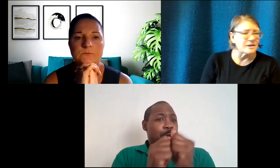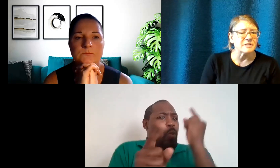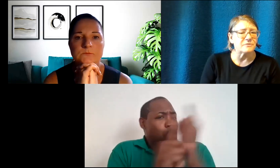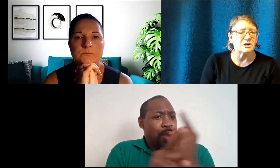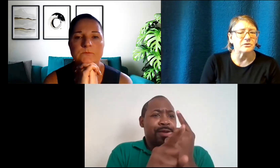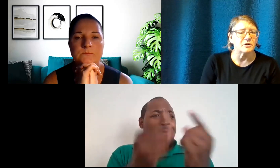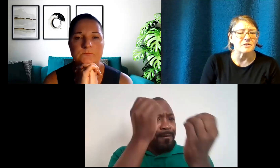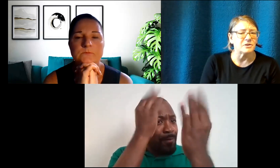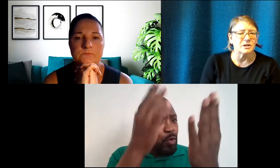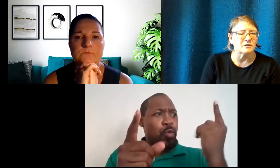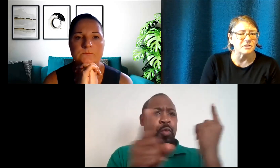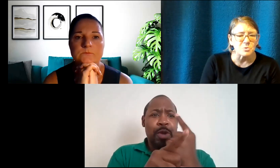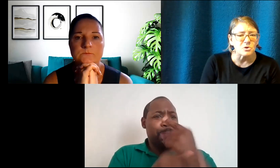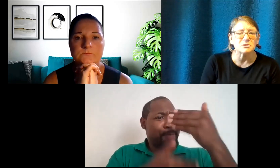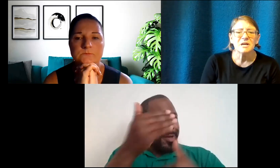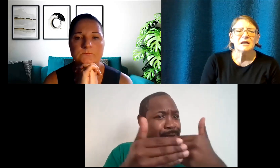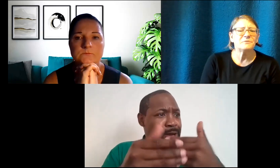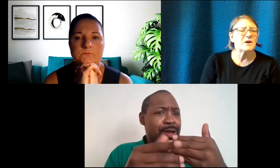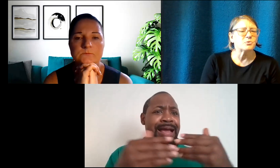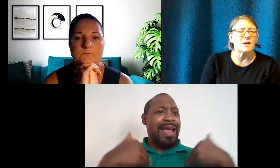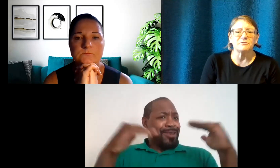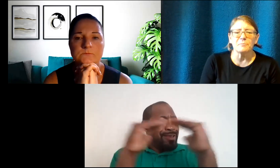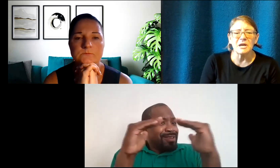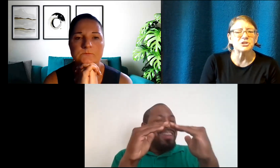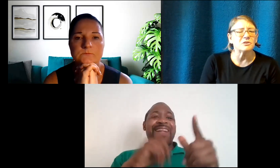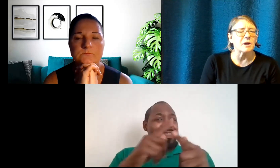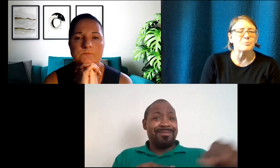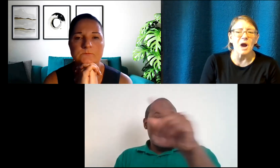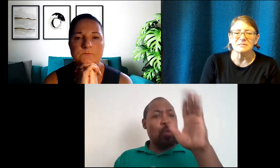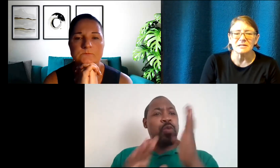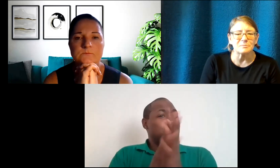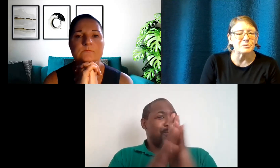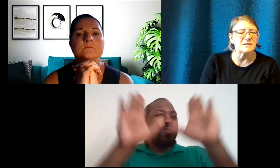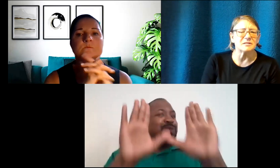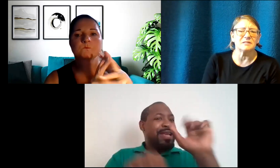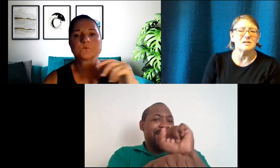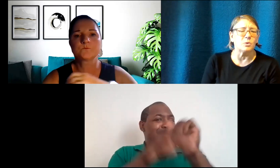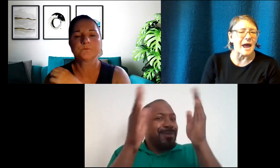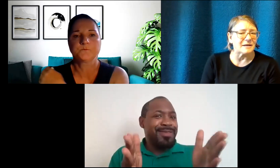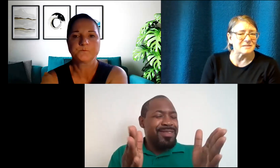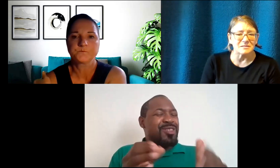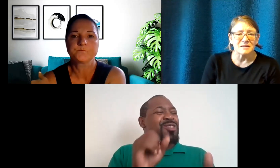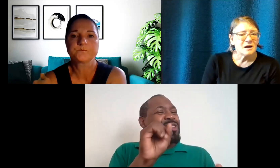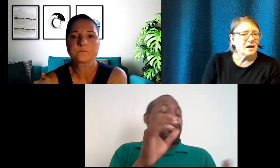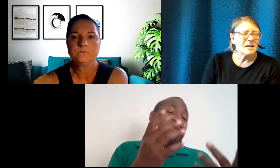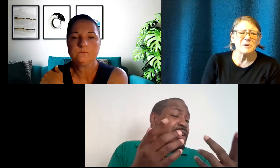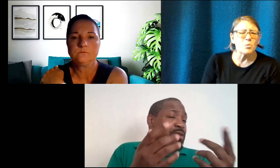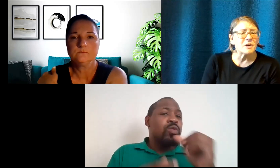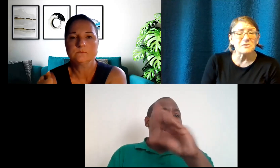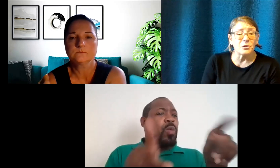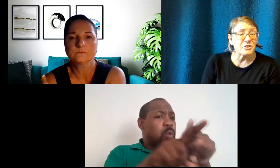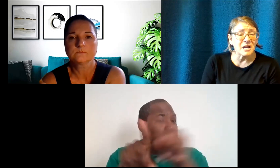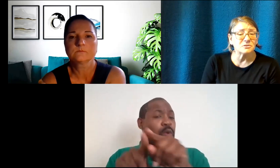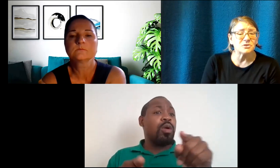could hire deaf and hard of hearing individuals if they have the right information, the right process in place, and it's equal access, it'd